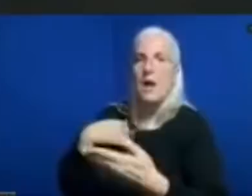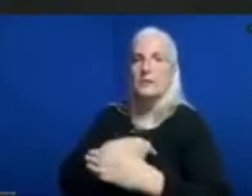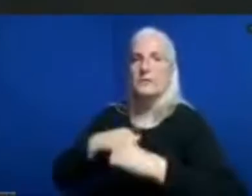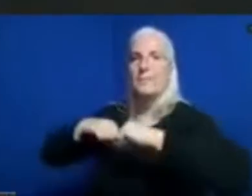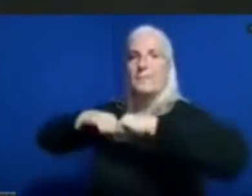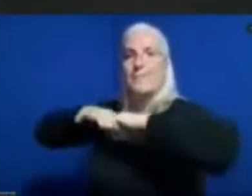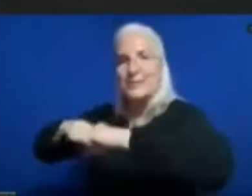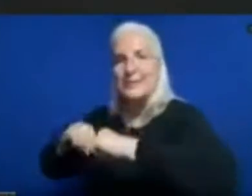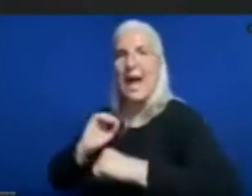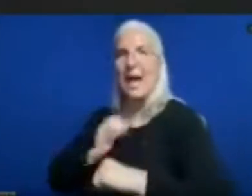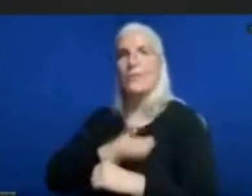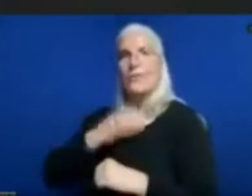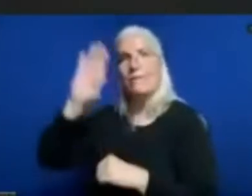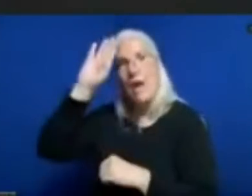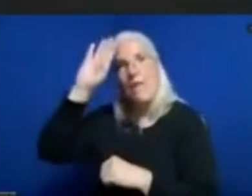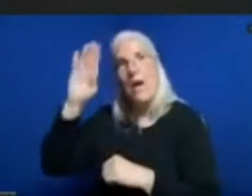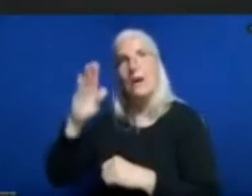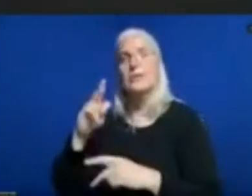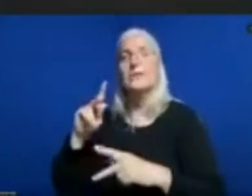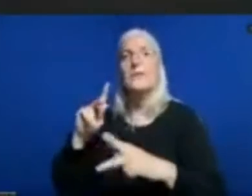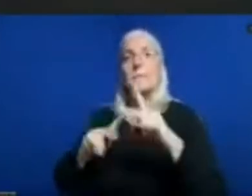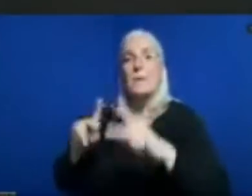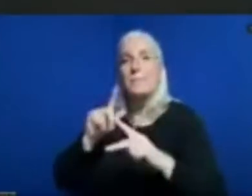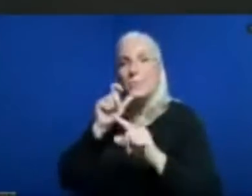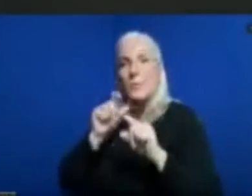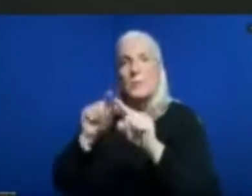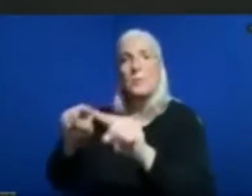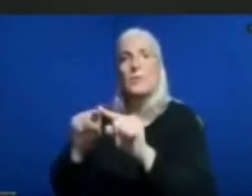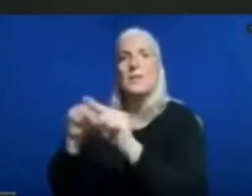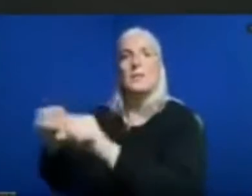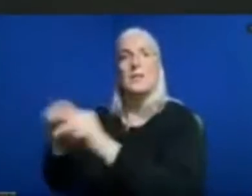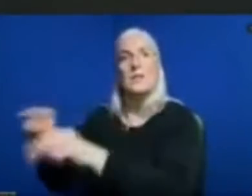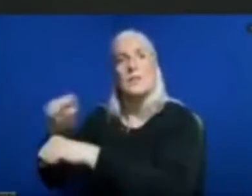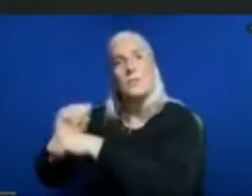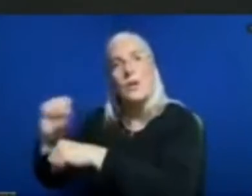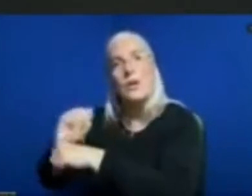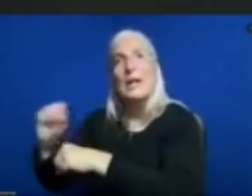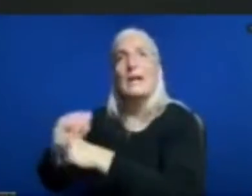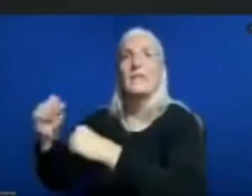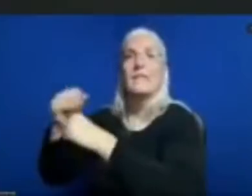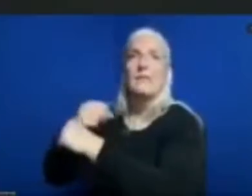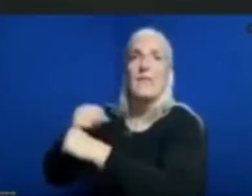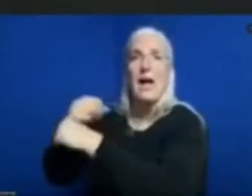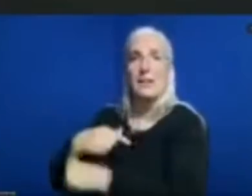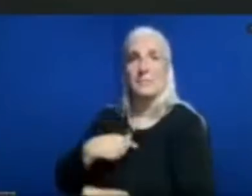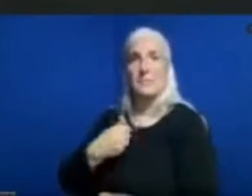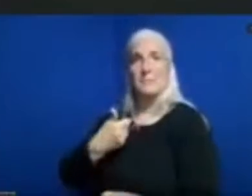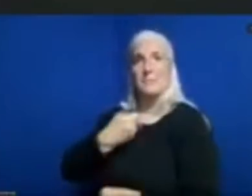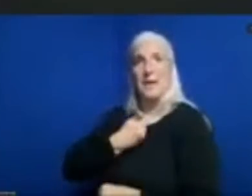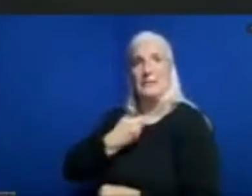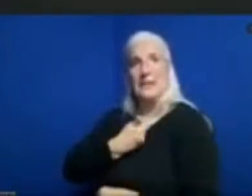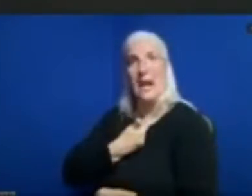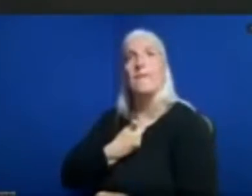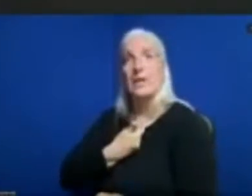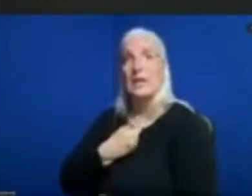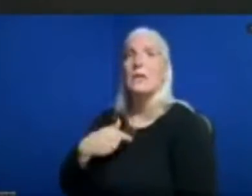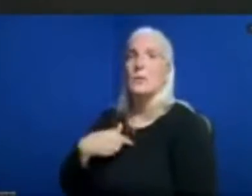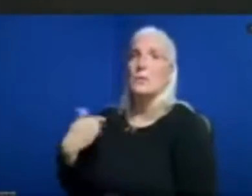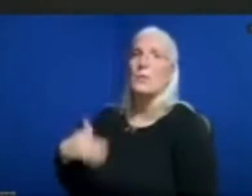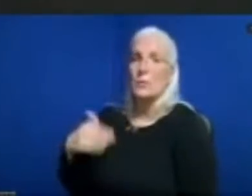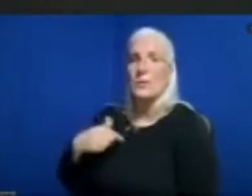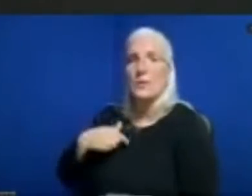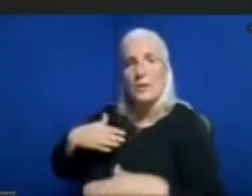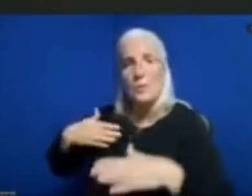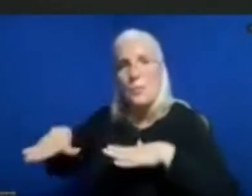Many days of walking around, the last 2 days walking around camp, have heard many stories of the fire history in the 395 corridor. There's a lot of firefighters